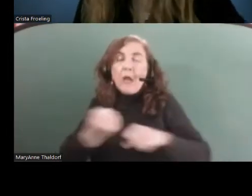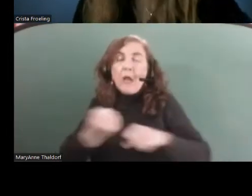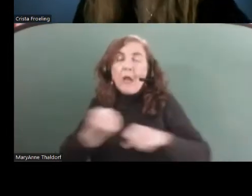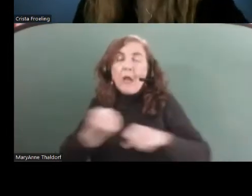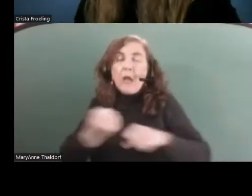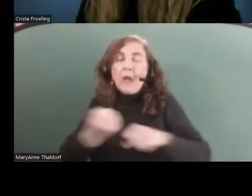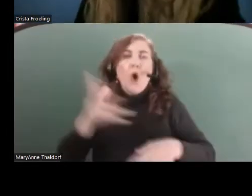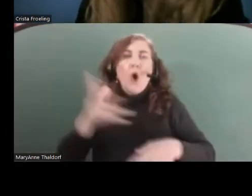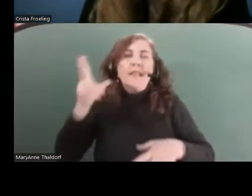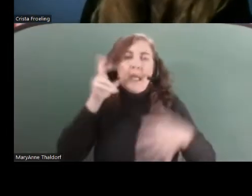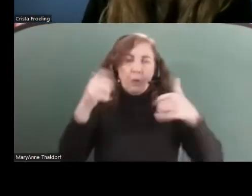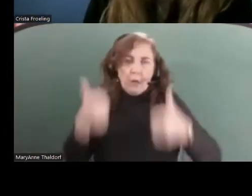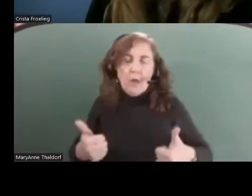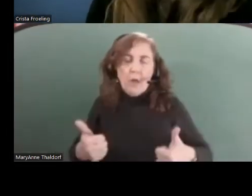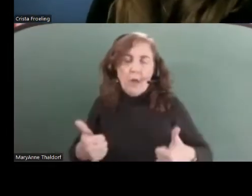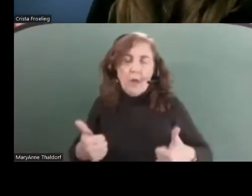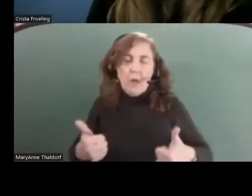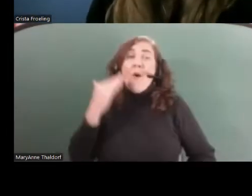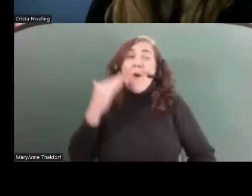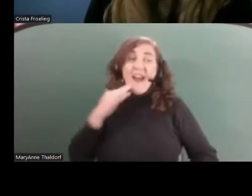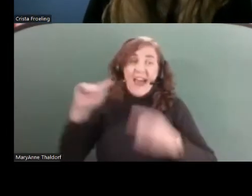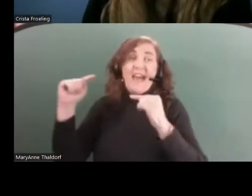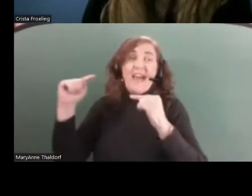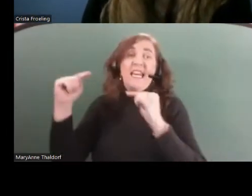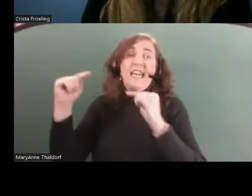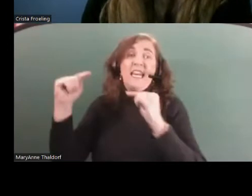injuries, hope we don't see that too much.